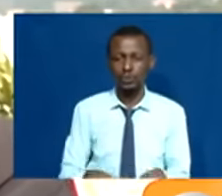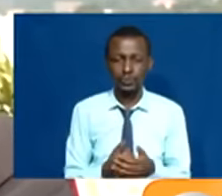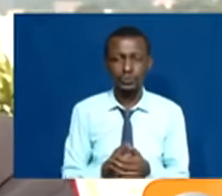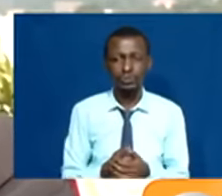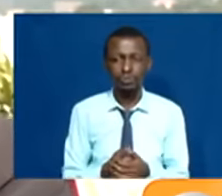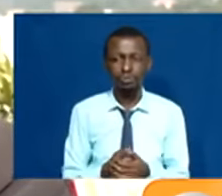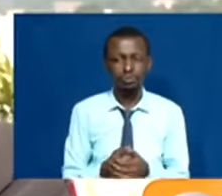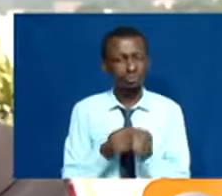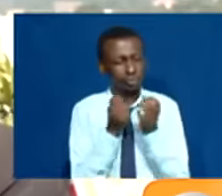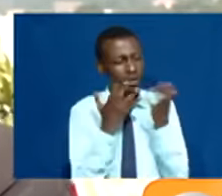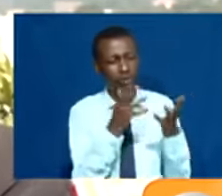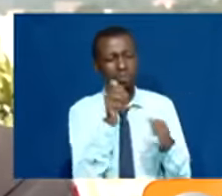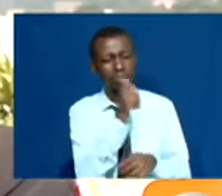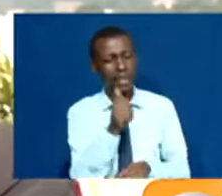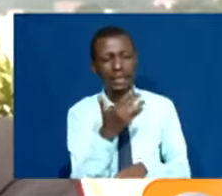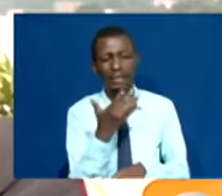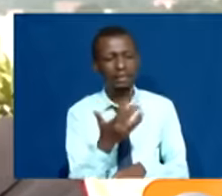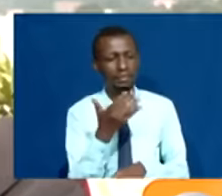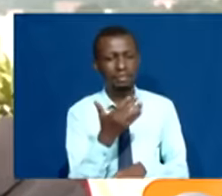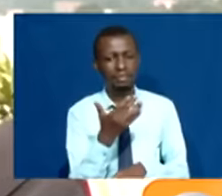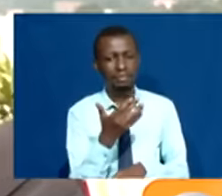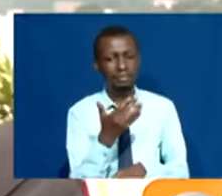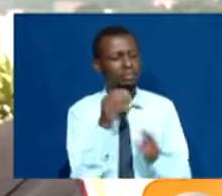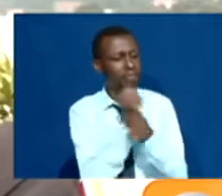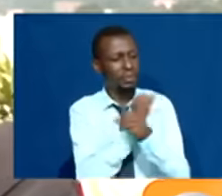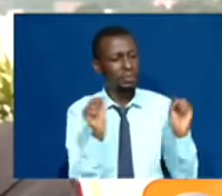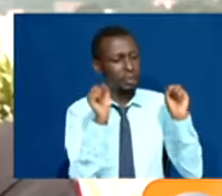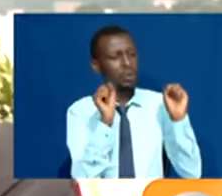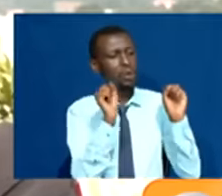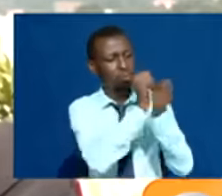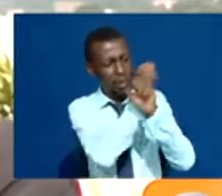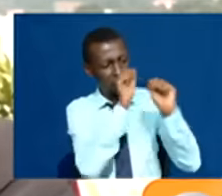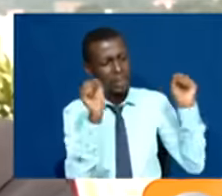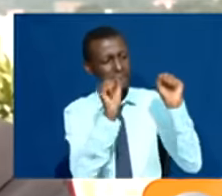you cannot accuse the president of anything?"